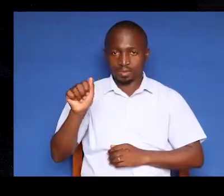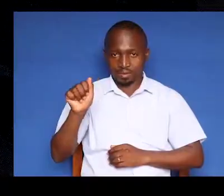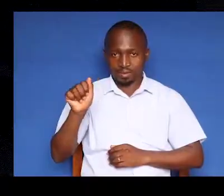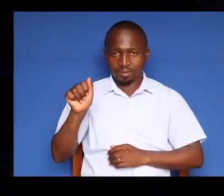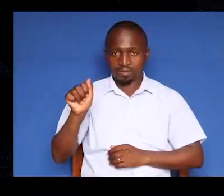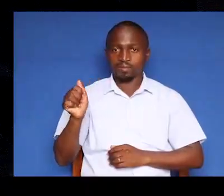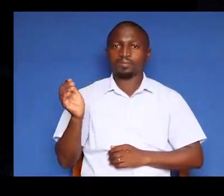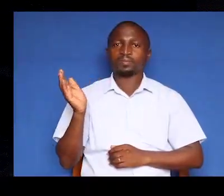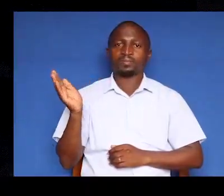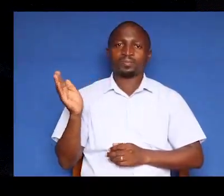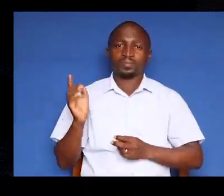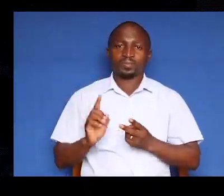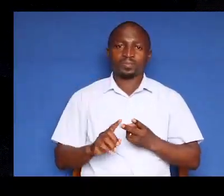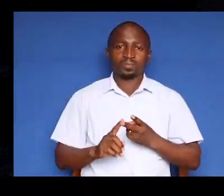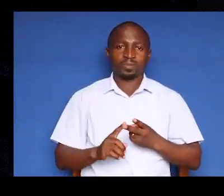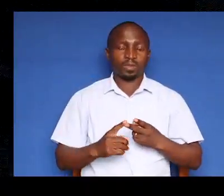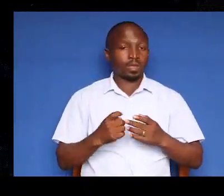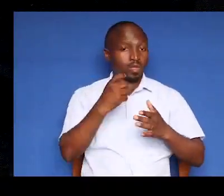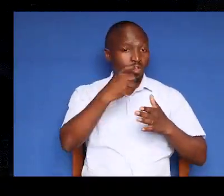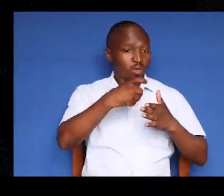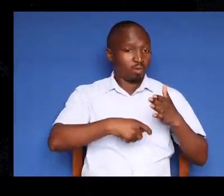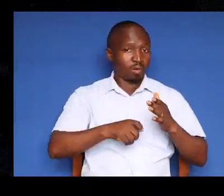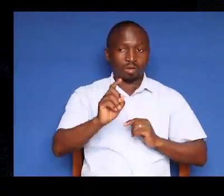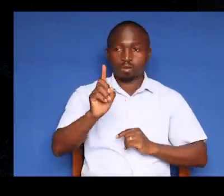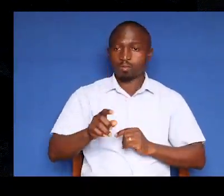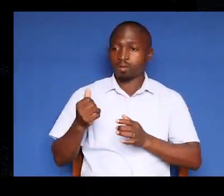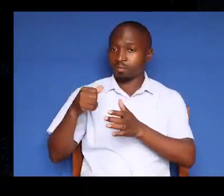Ramatita, tax paid by Ramatita